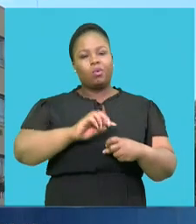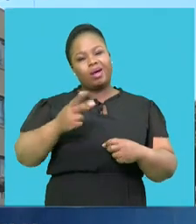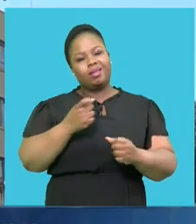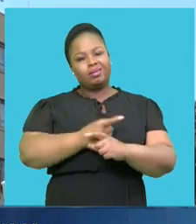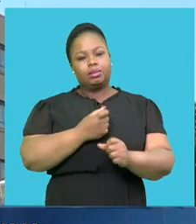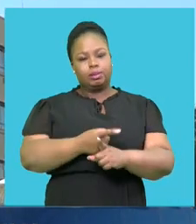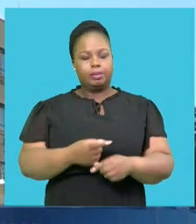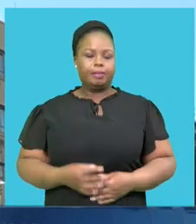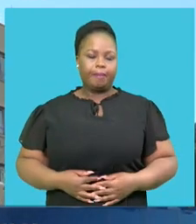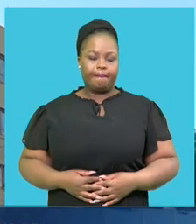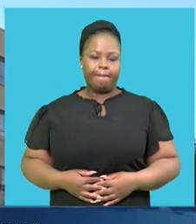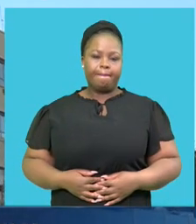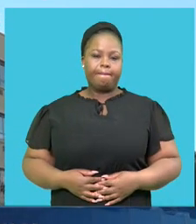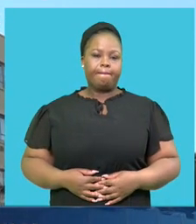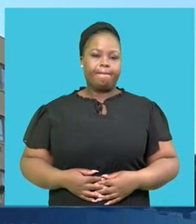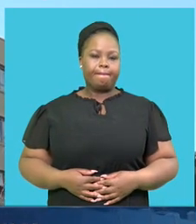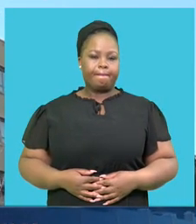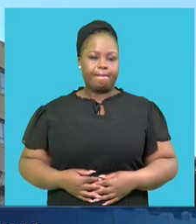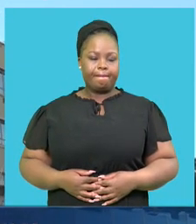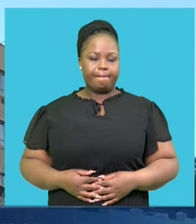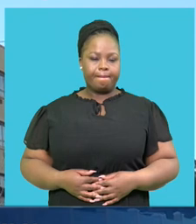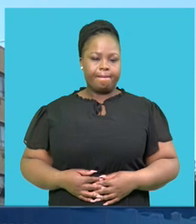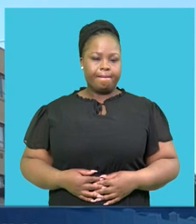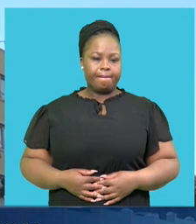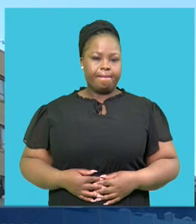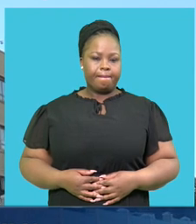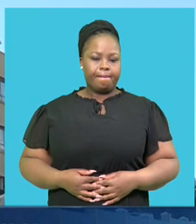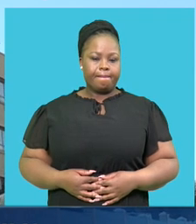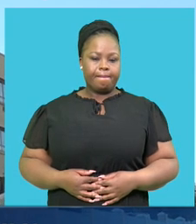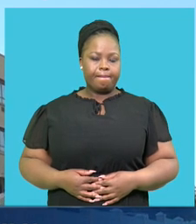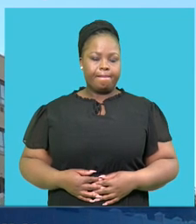ezikhoyo ezifana nezithuthi zikawonke-wonke.